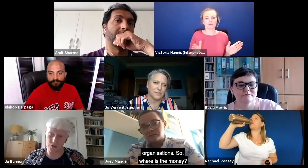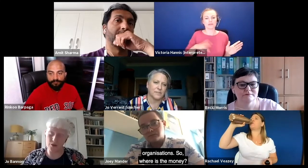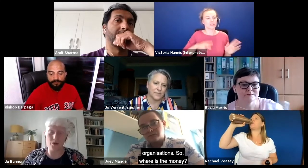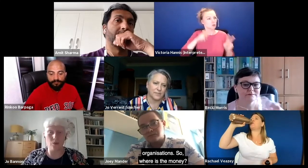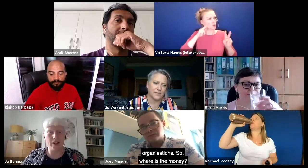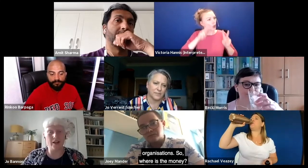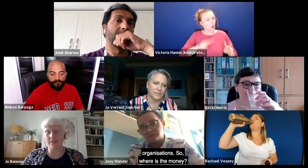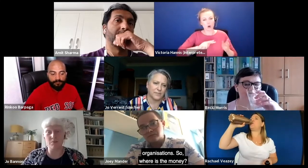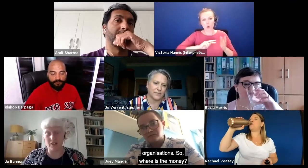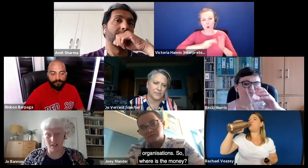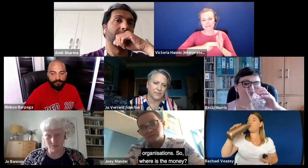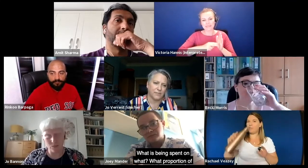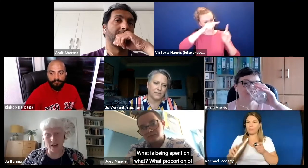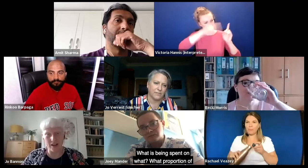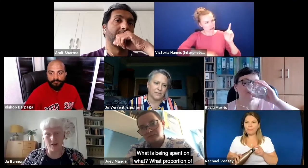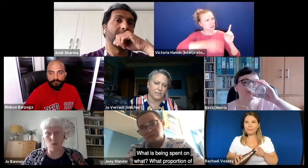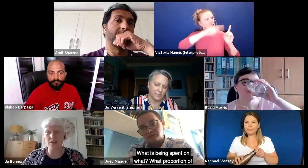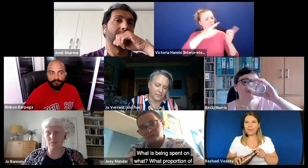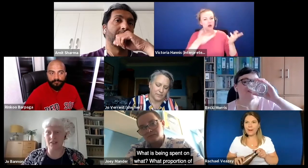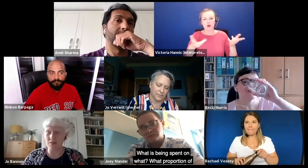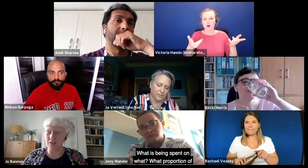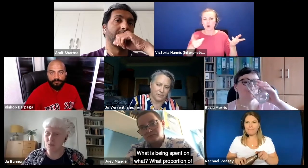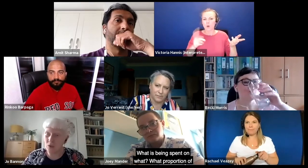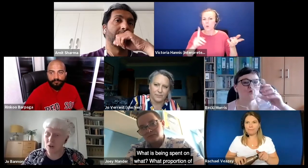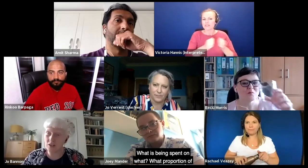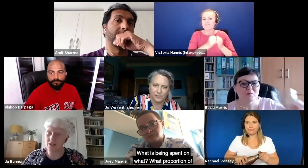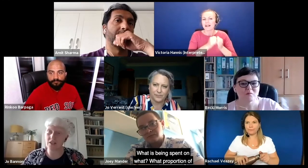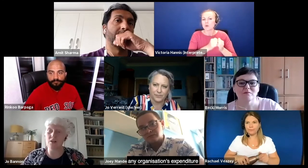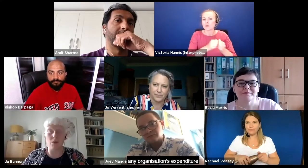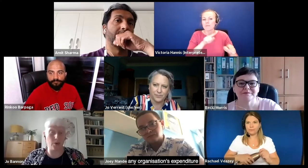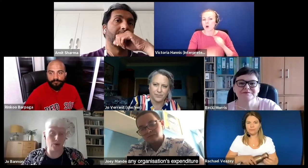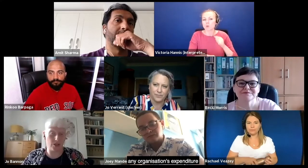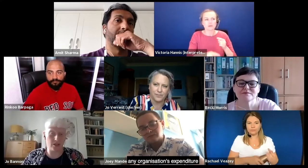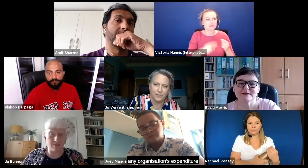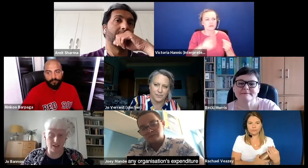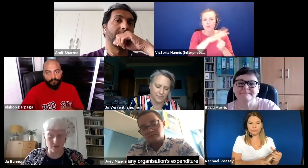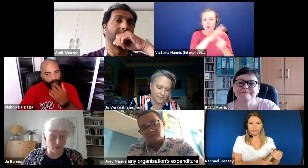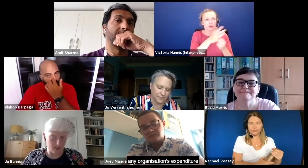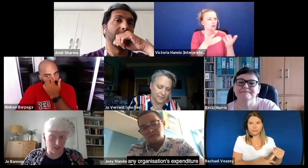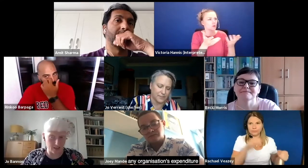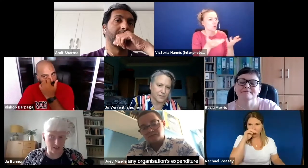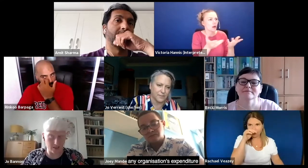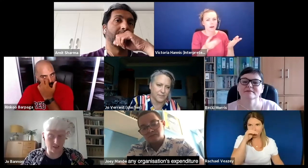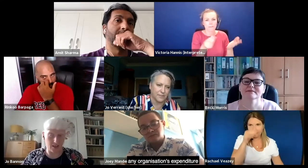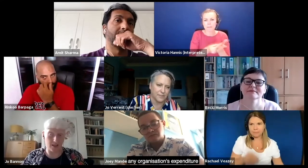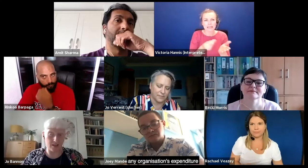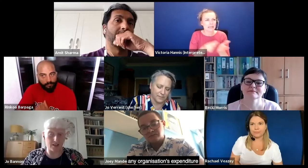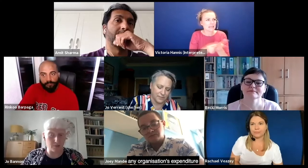So where is the money? Where, what is being spent on what? What proportion of any